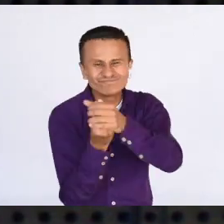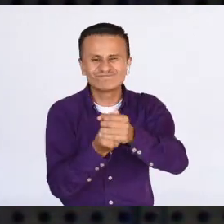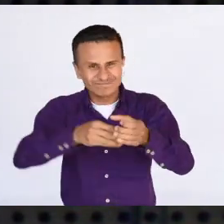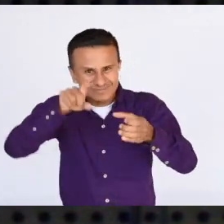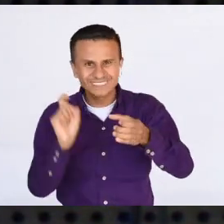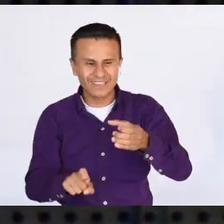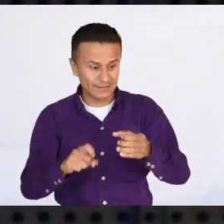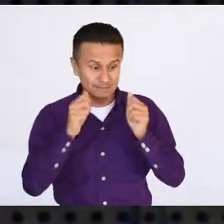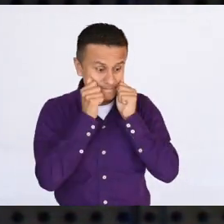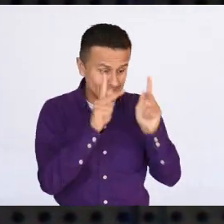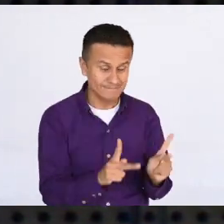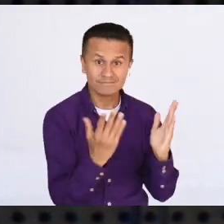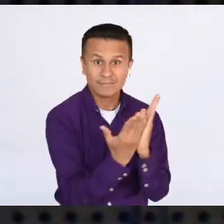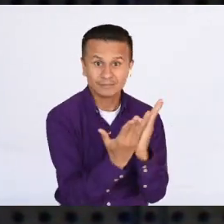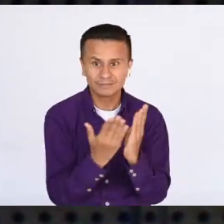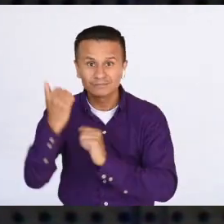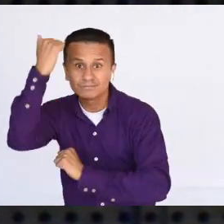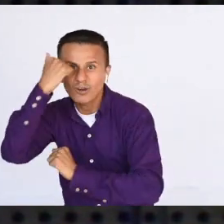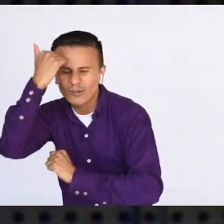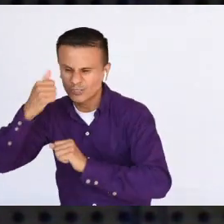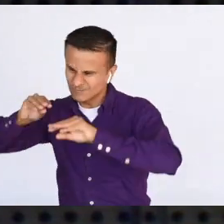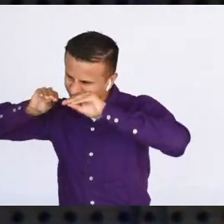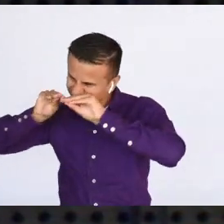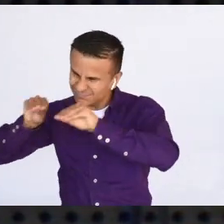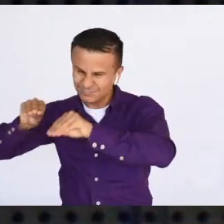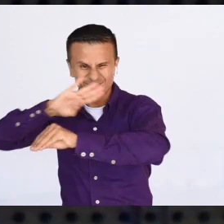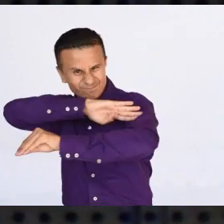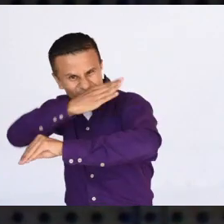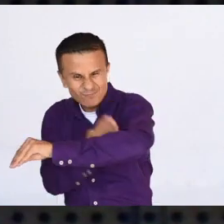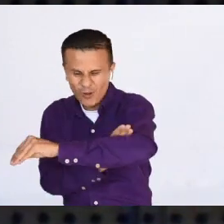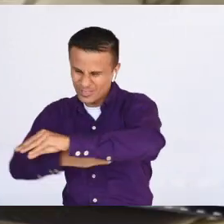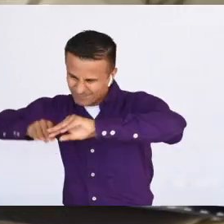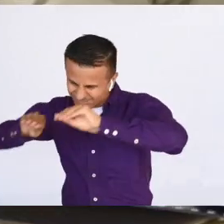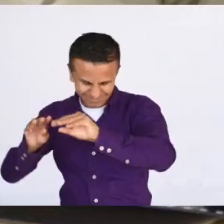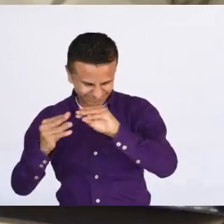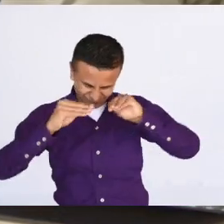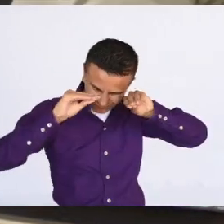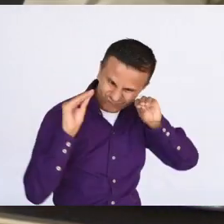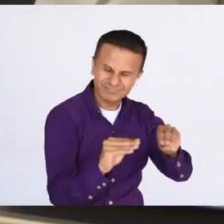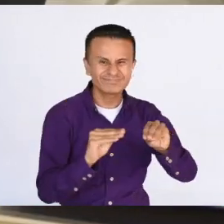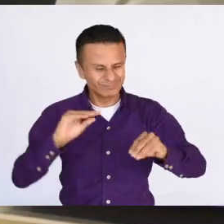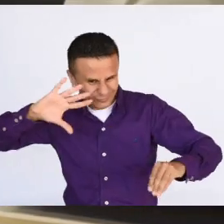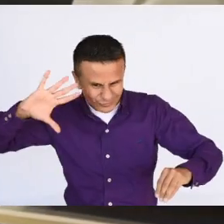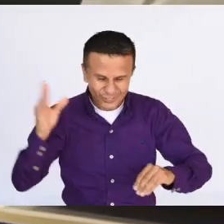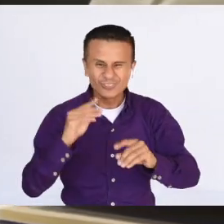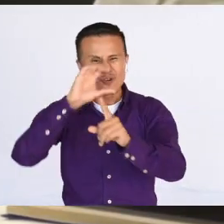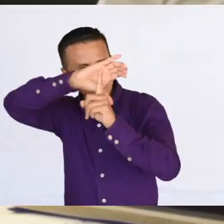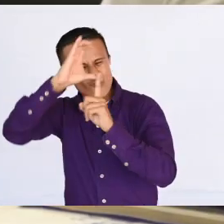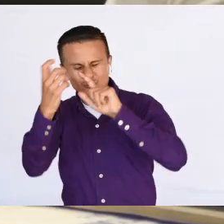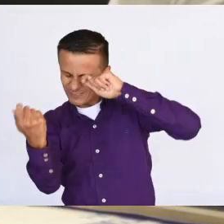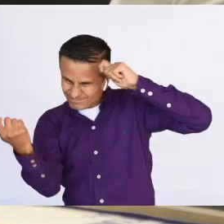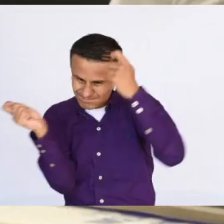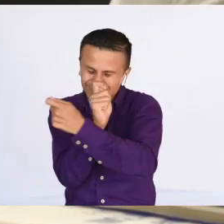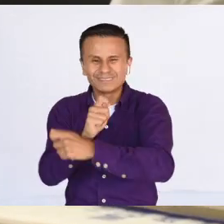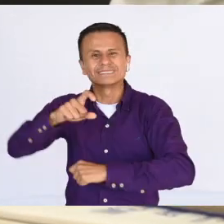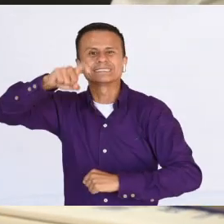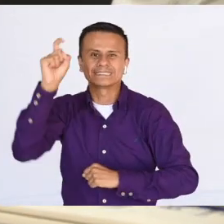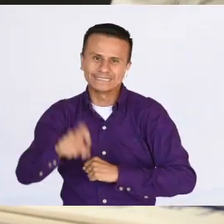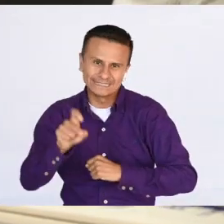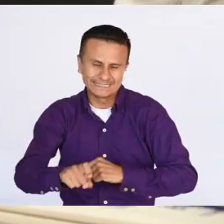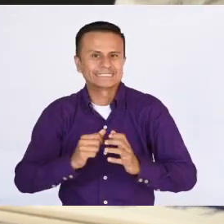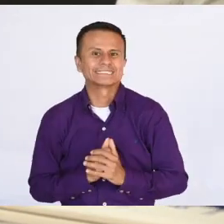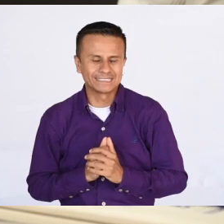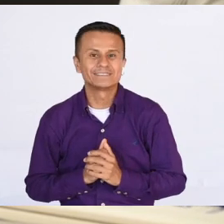society starting from education, inclusive and quality education, without empowerment of learners, without empowerment of